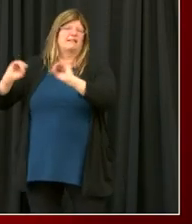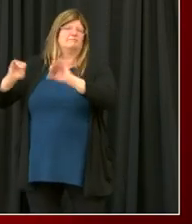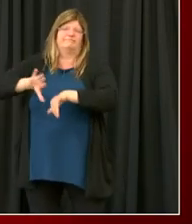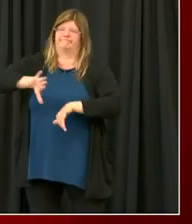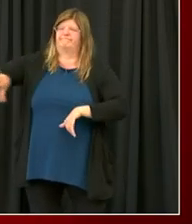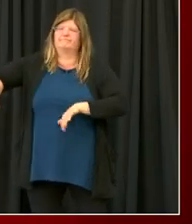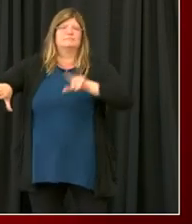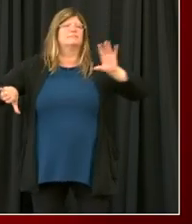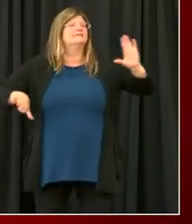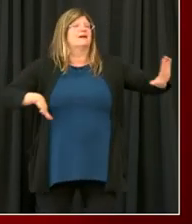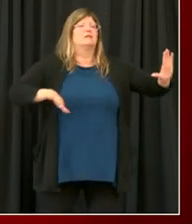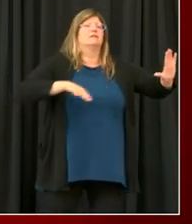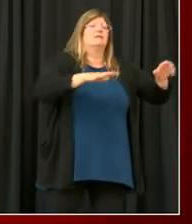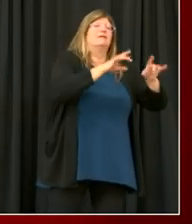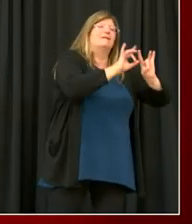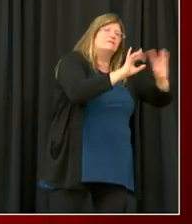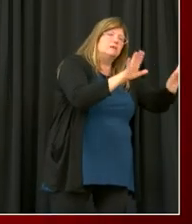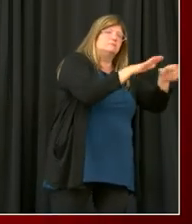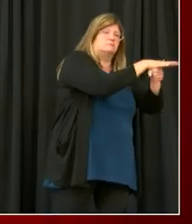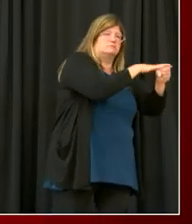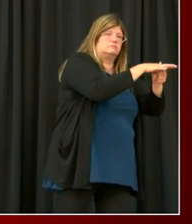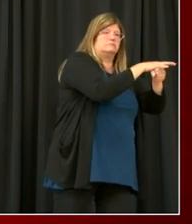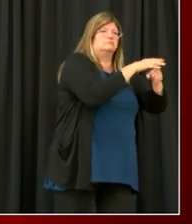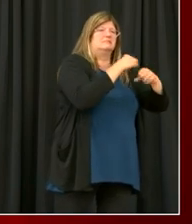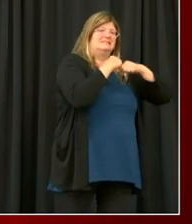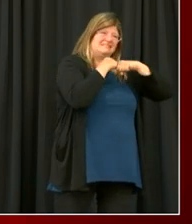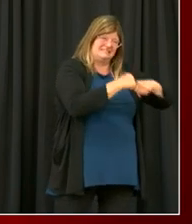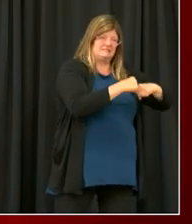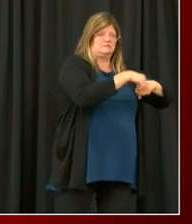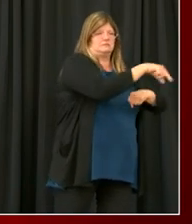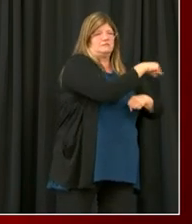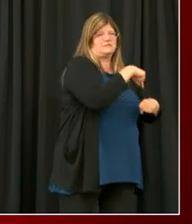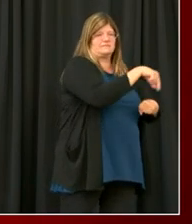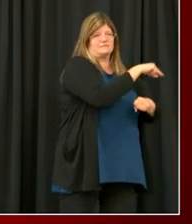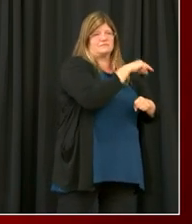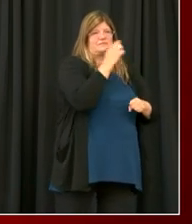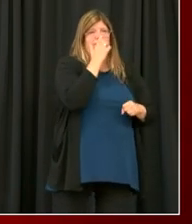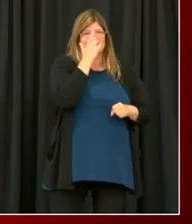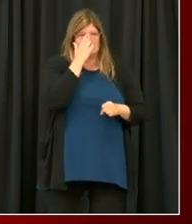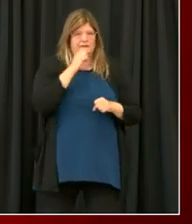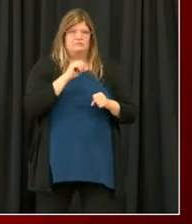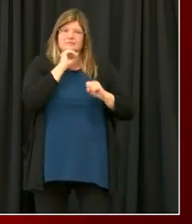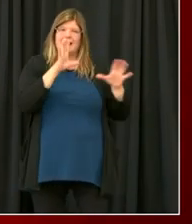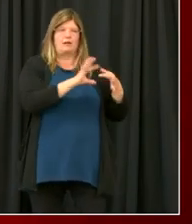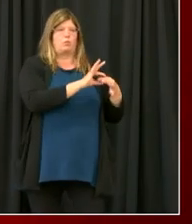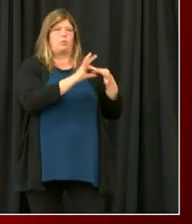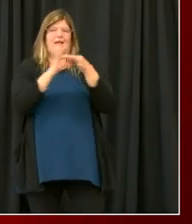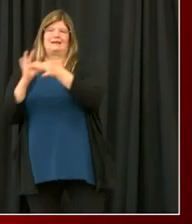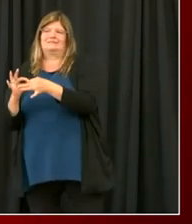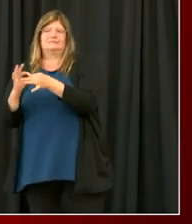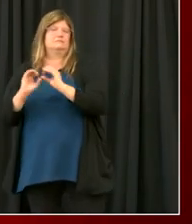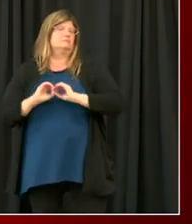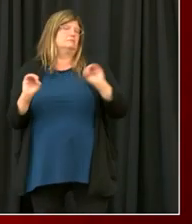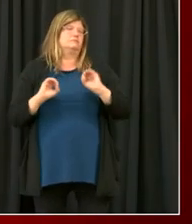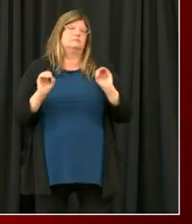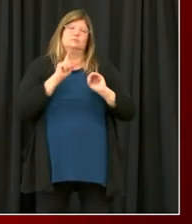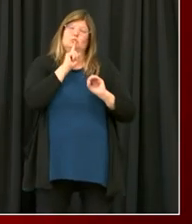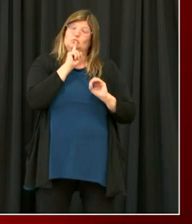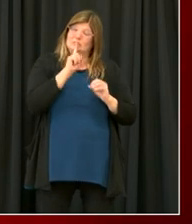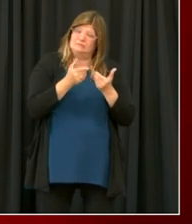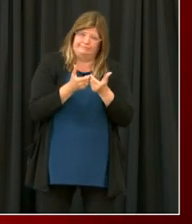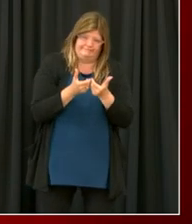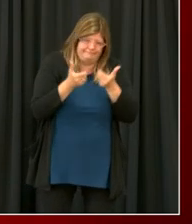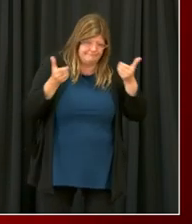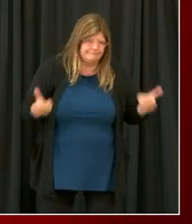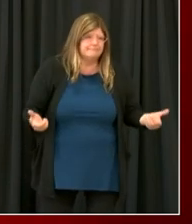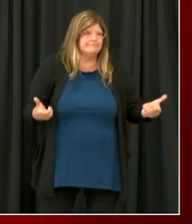public, everybody in law enforcement, everybody in violence interruption to be fully engaged to find who's doing